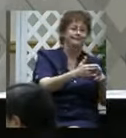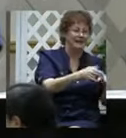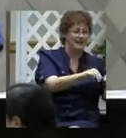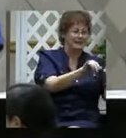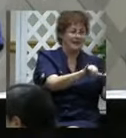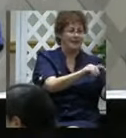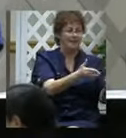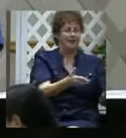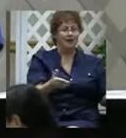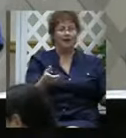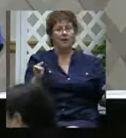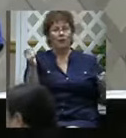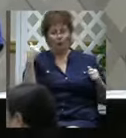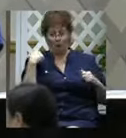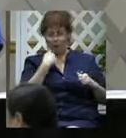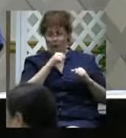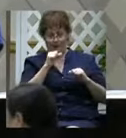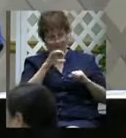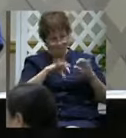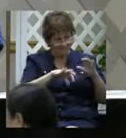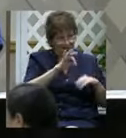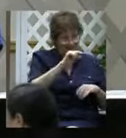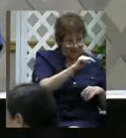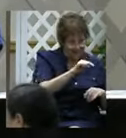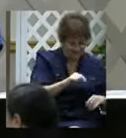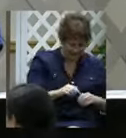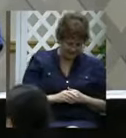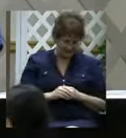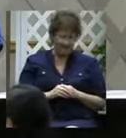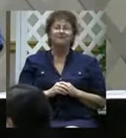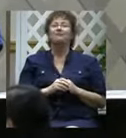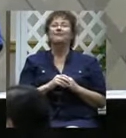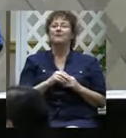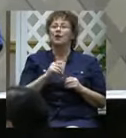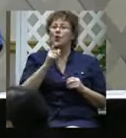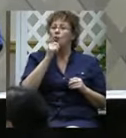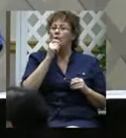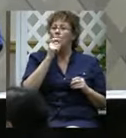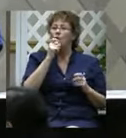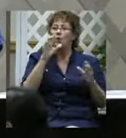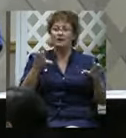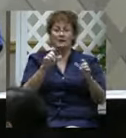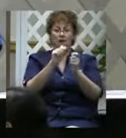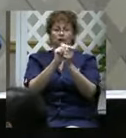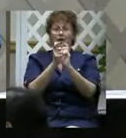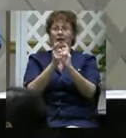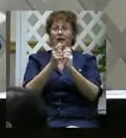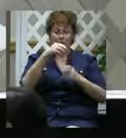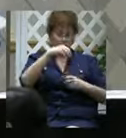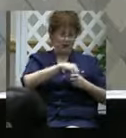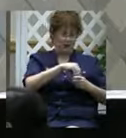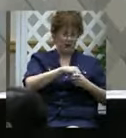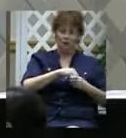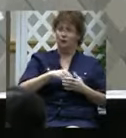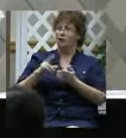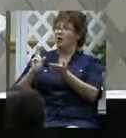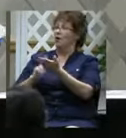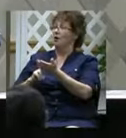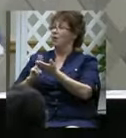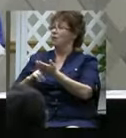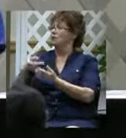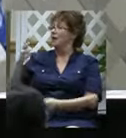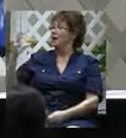to, and the length if that's of interest. And who did the translation, whether it's internal, external. If you want to